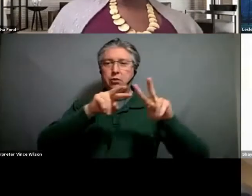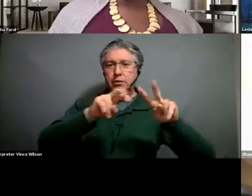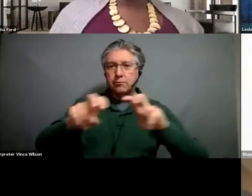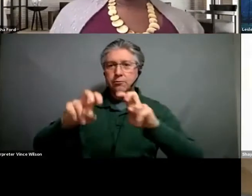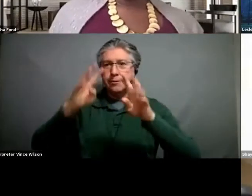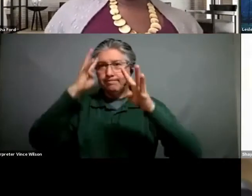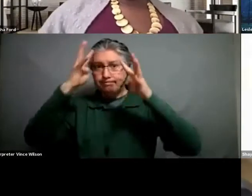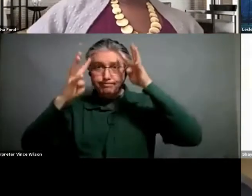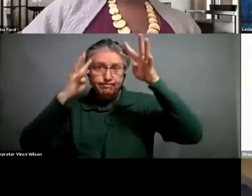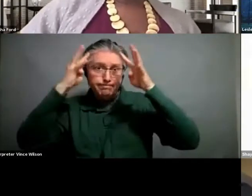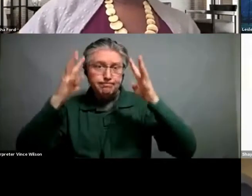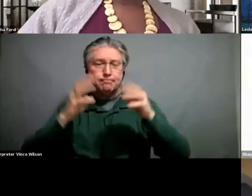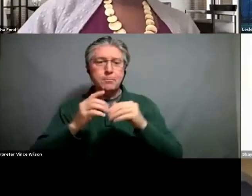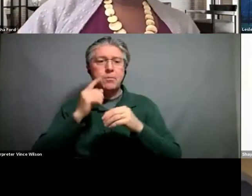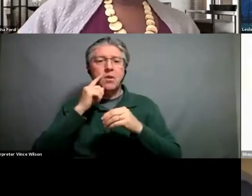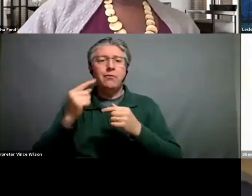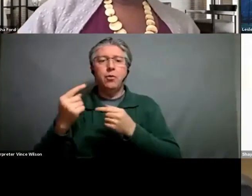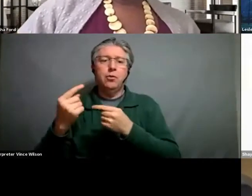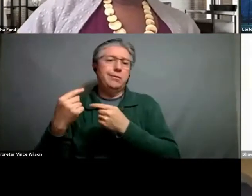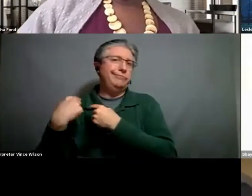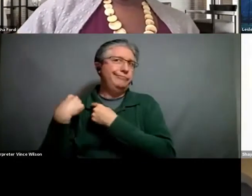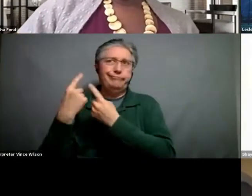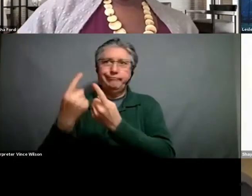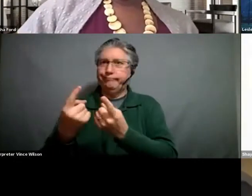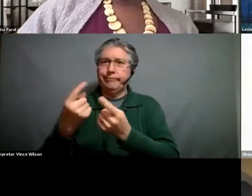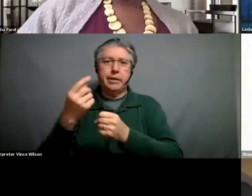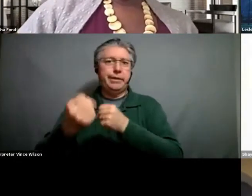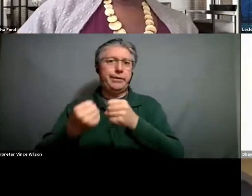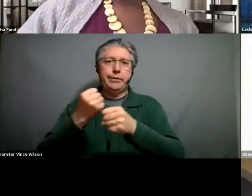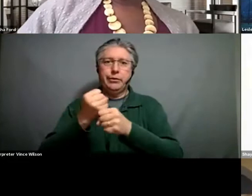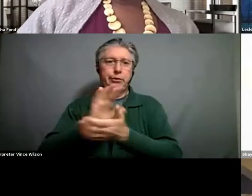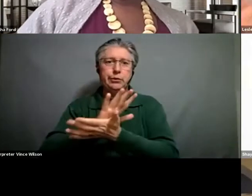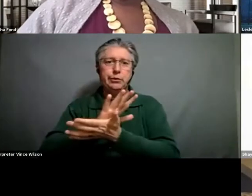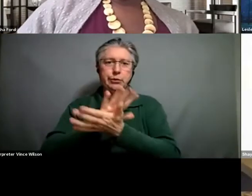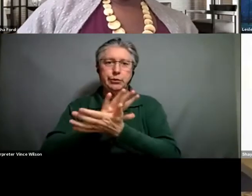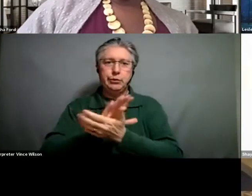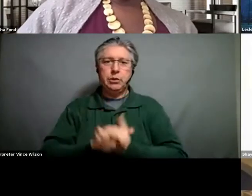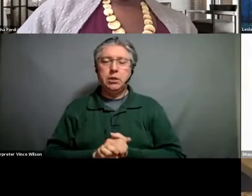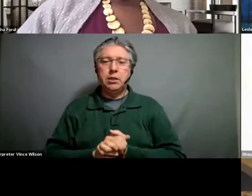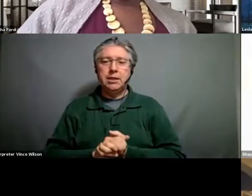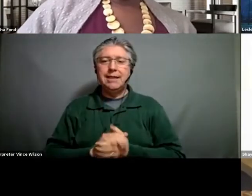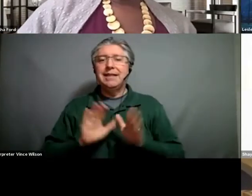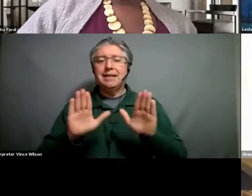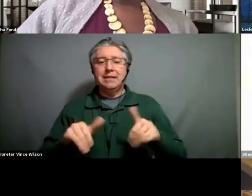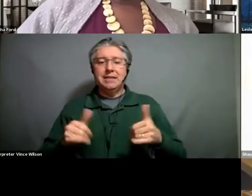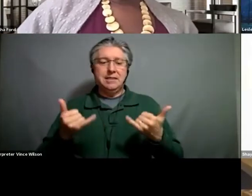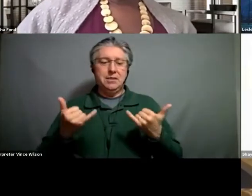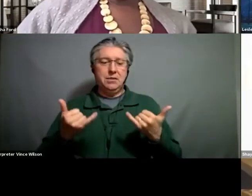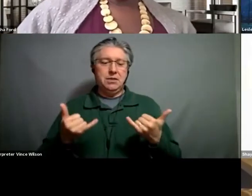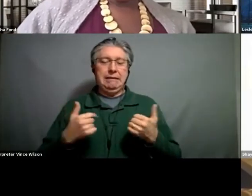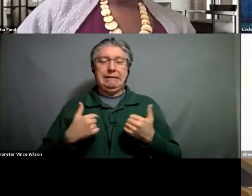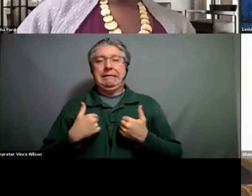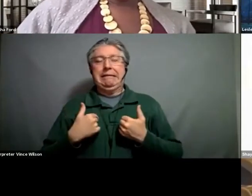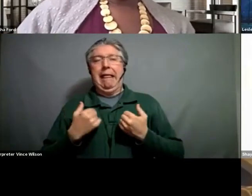ways over the entire academic year. And today, I'm just gonna, I'm a little lost for